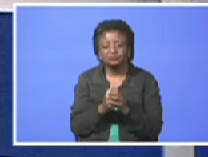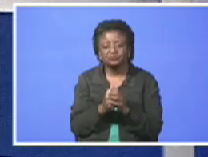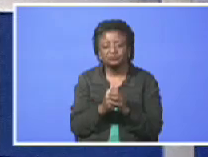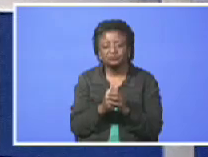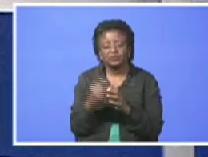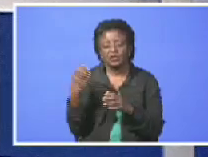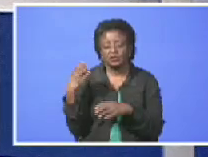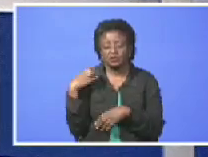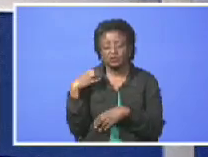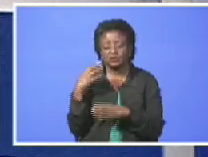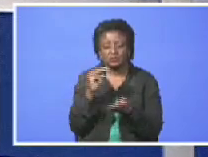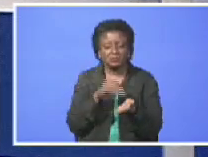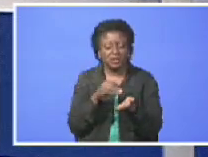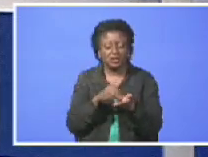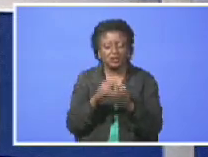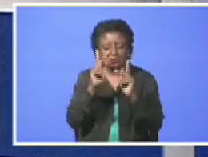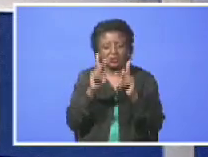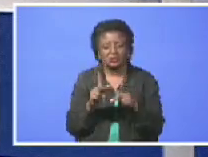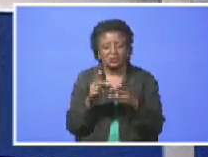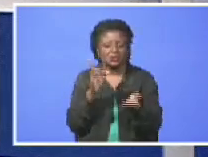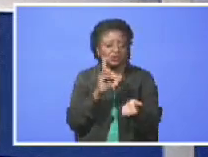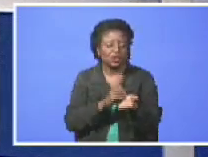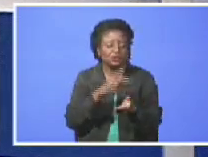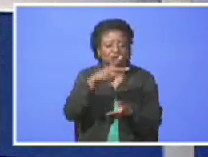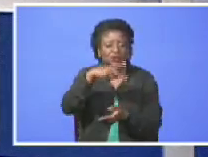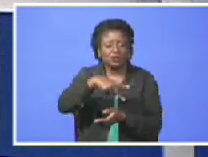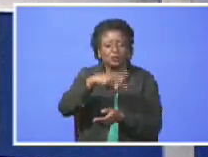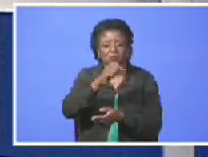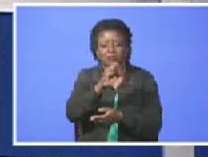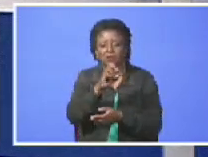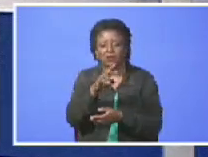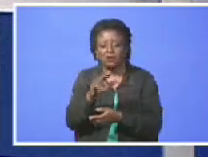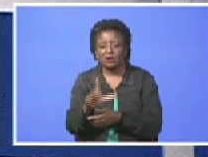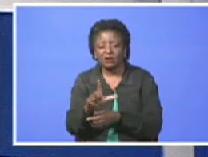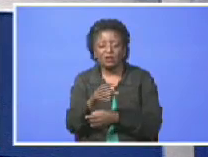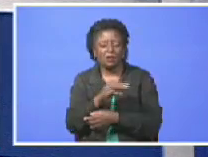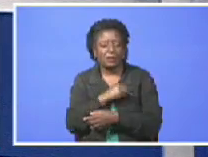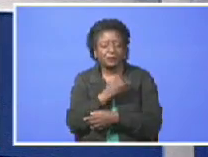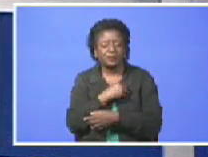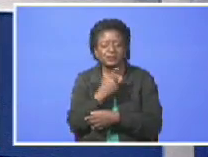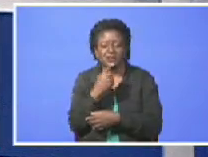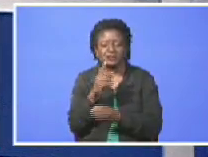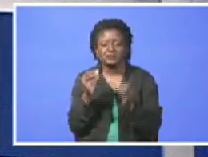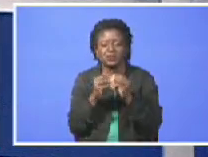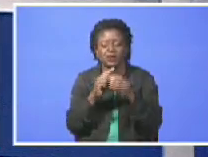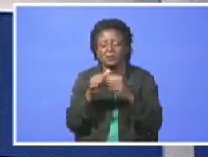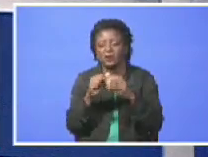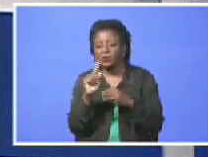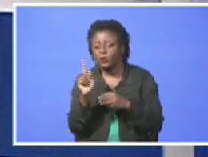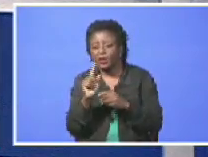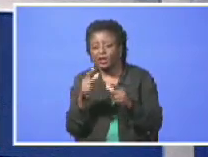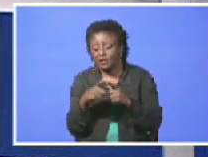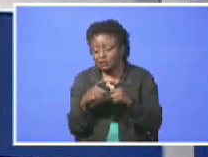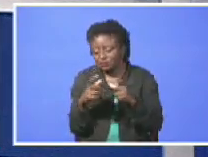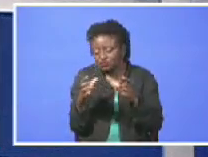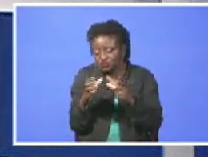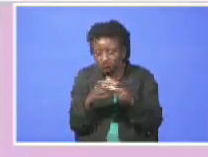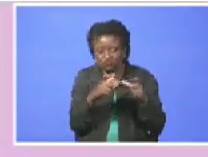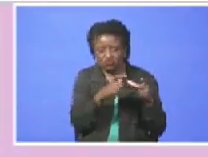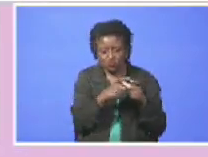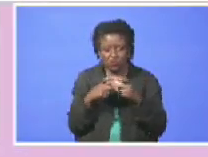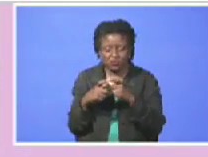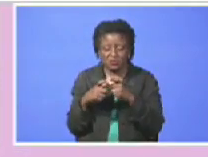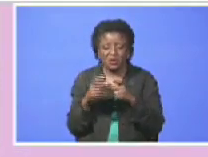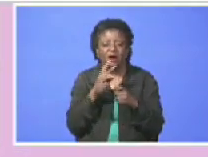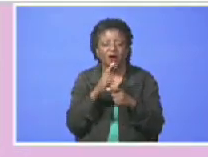Meantime, Chief Medical Officer Dr. Pearl McMillan tells us a bit more about where clusters are a concern. Of